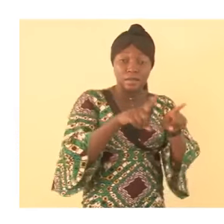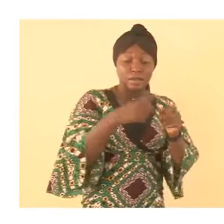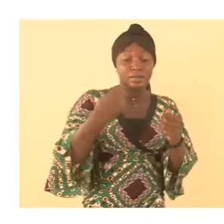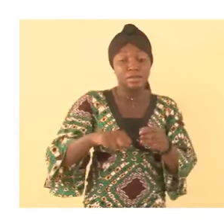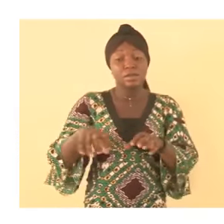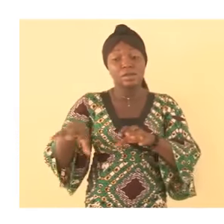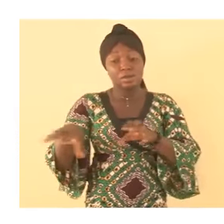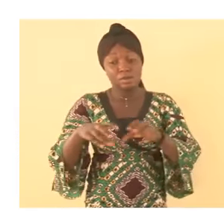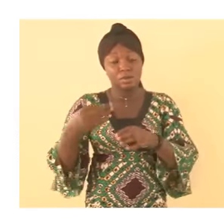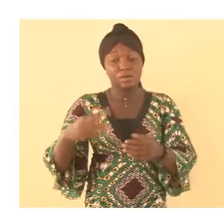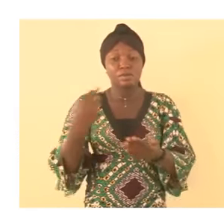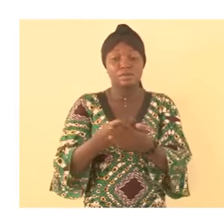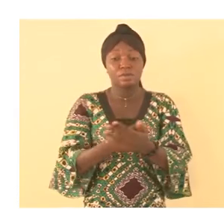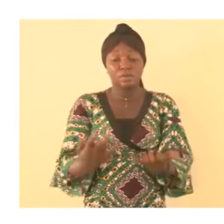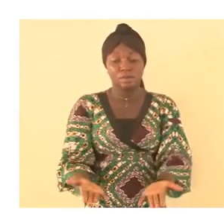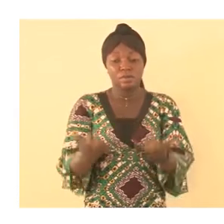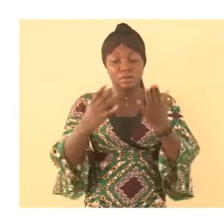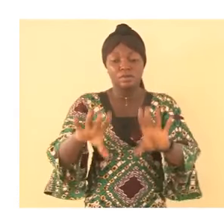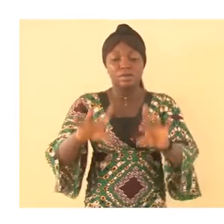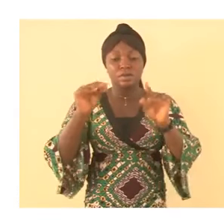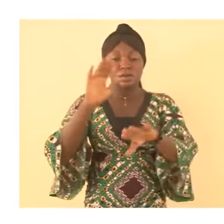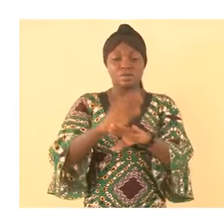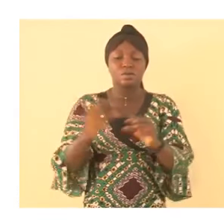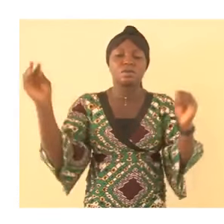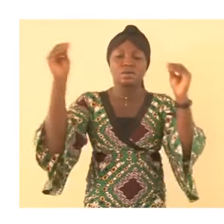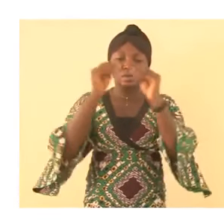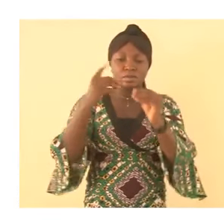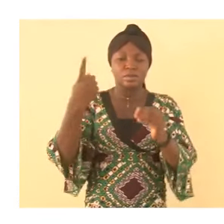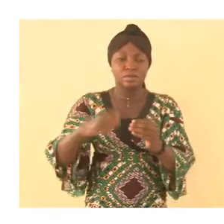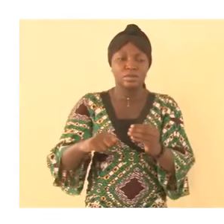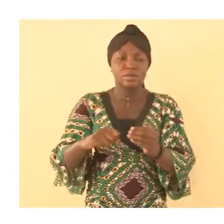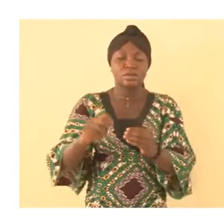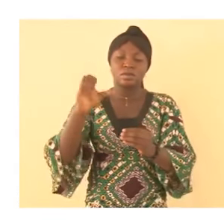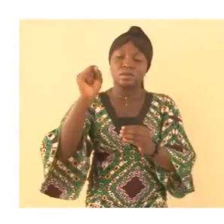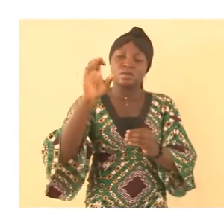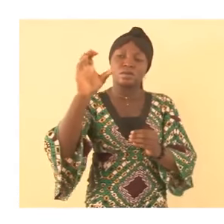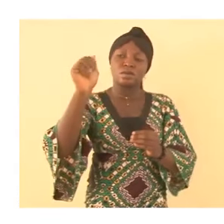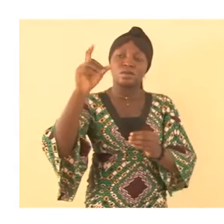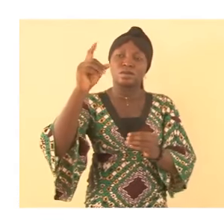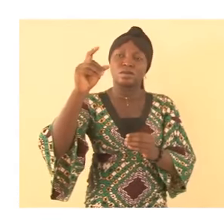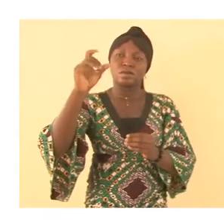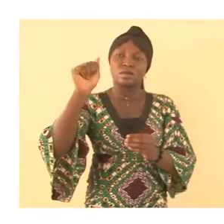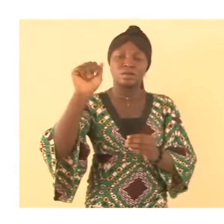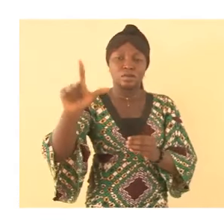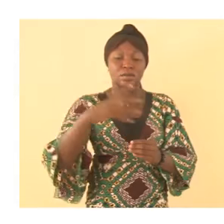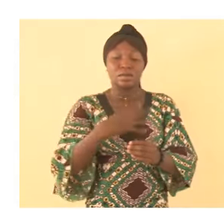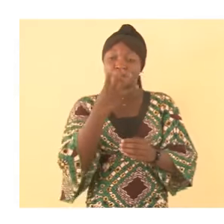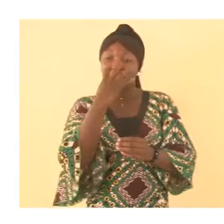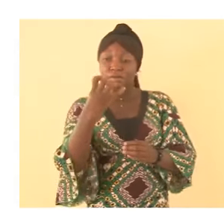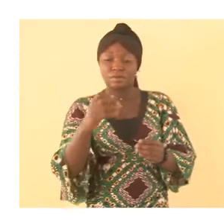As the conduct of fundraising takes on increasingly scandalous and sometimes even